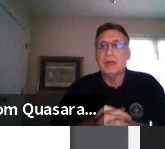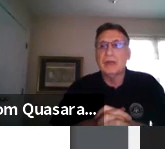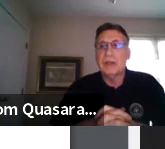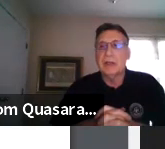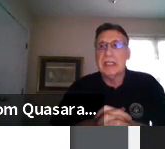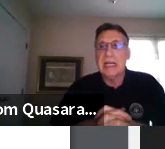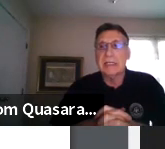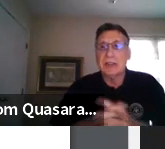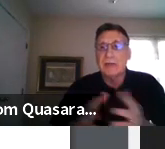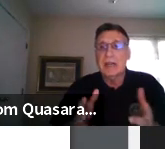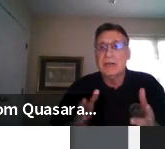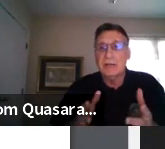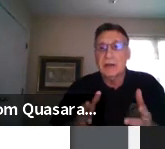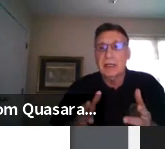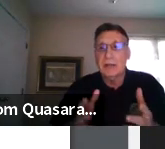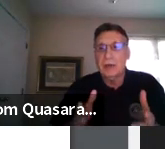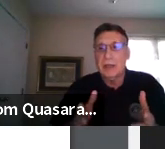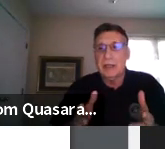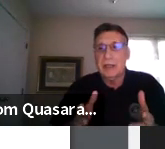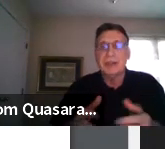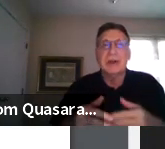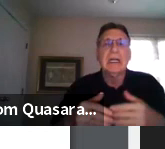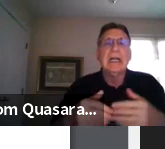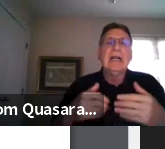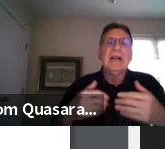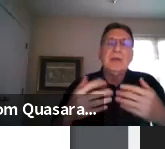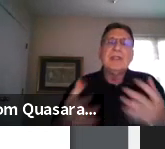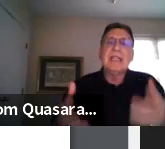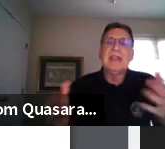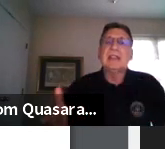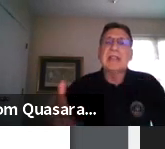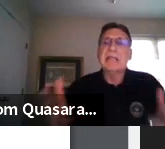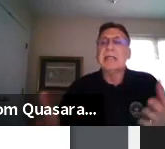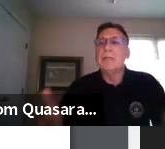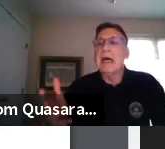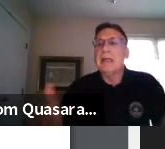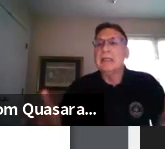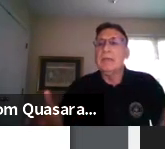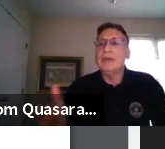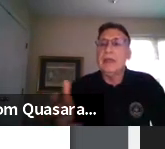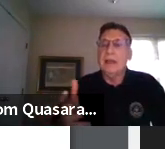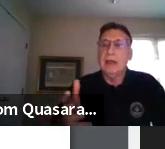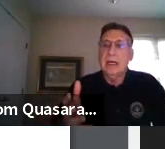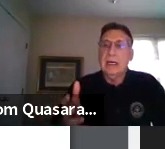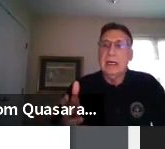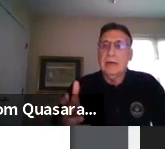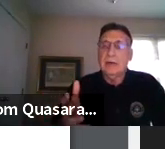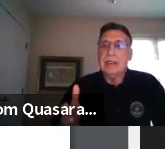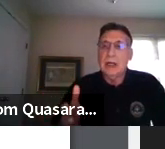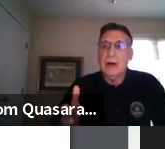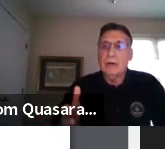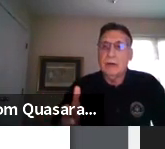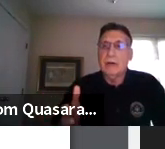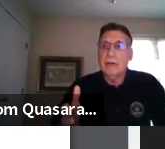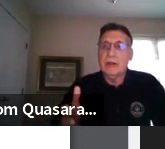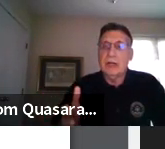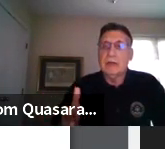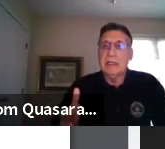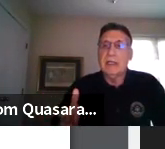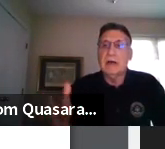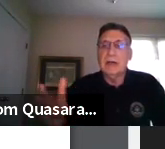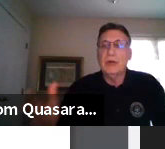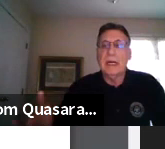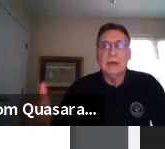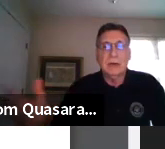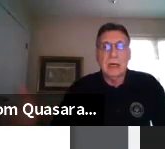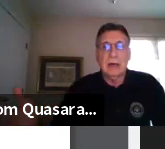used in the administration of a tax. That's a 5-year felony if you give it out. So we see this constant balancing between the right to know, the overarching